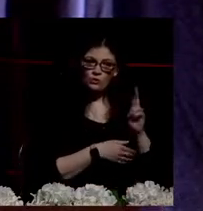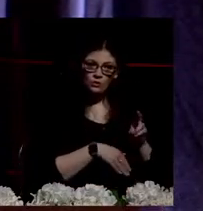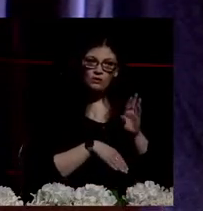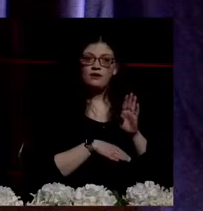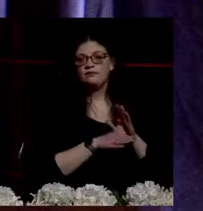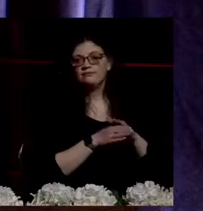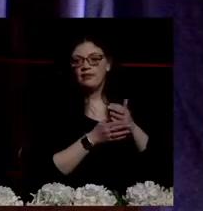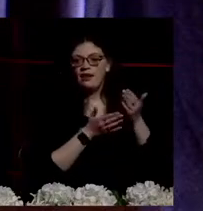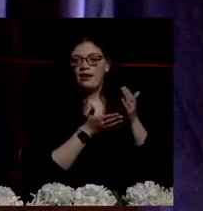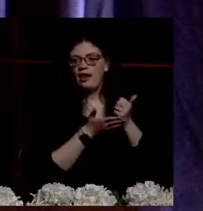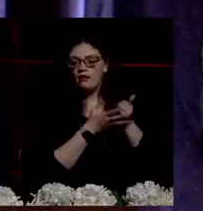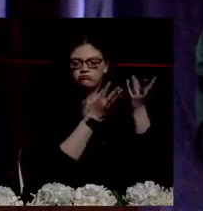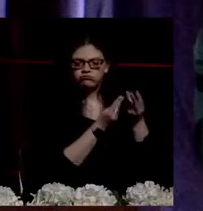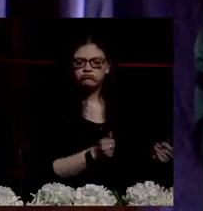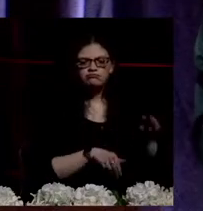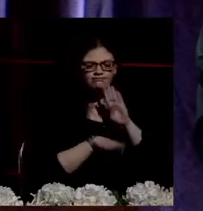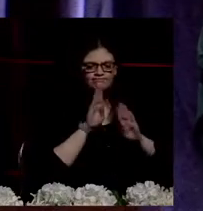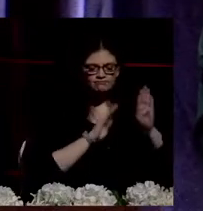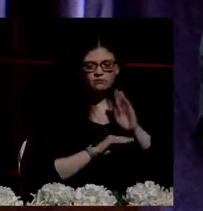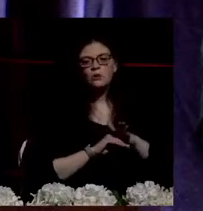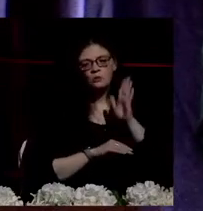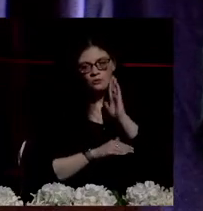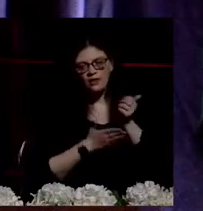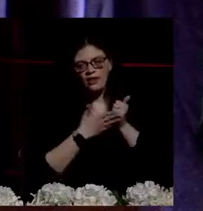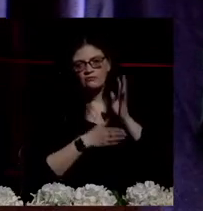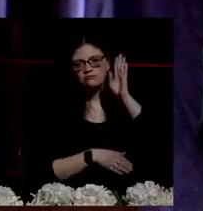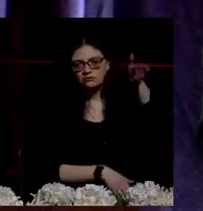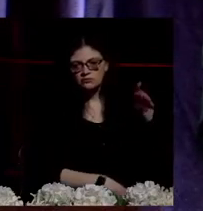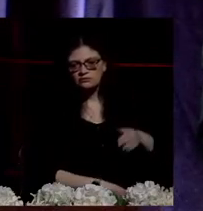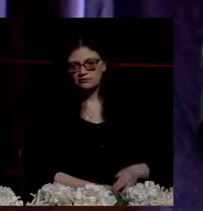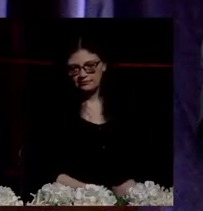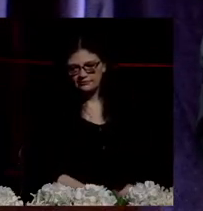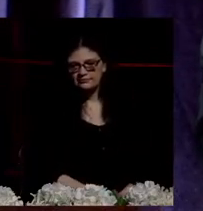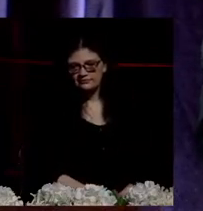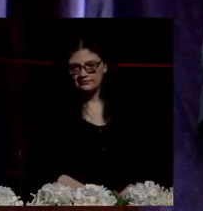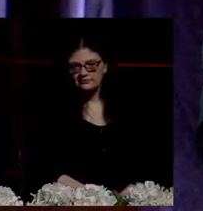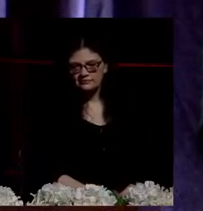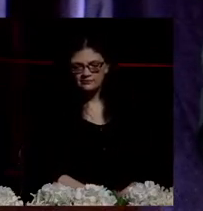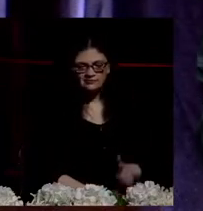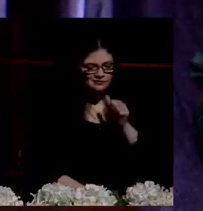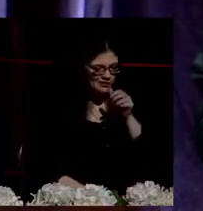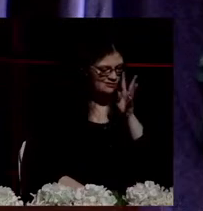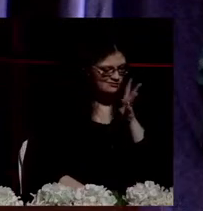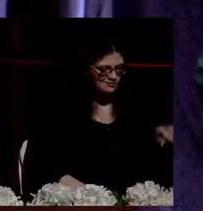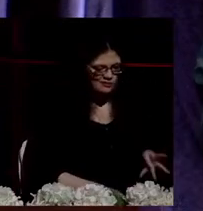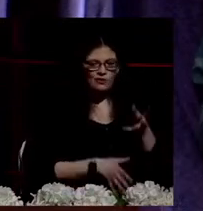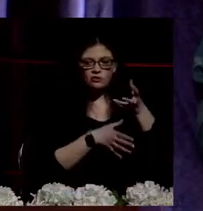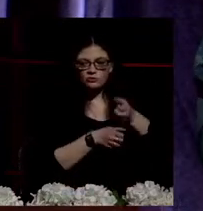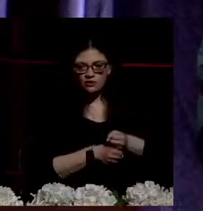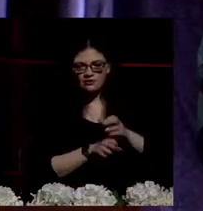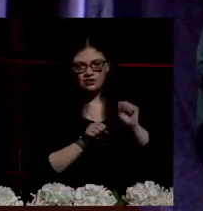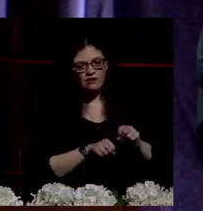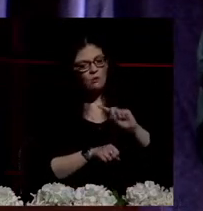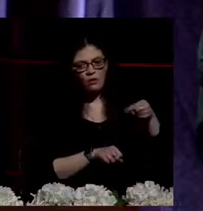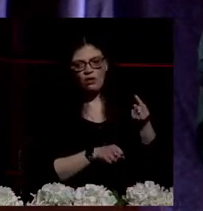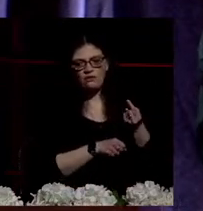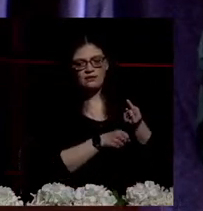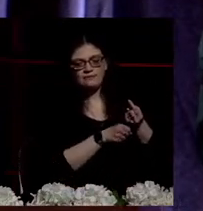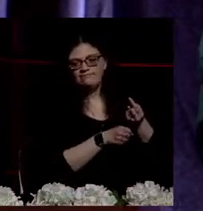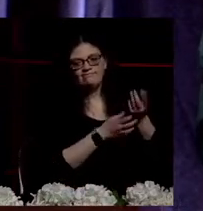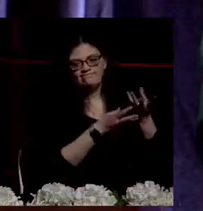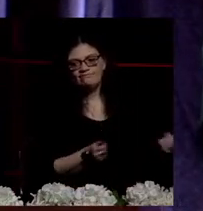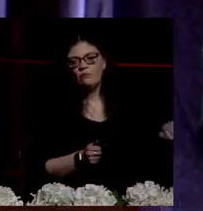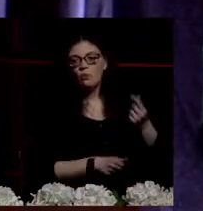to come. Don't be careless with people. Trust can only be broken once, like a